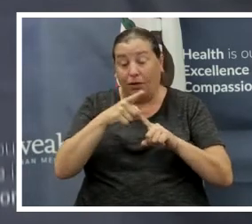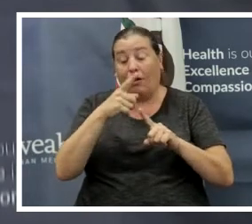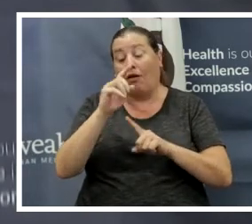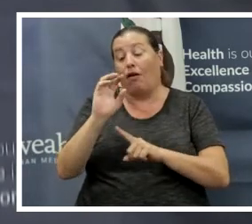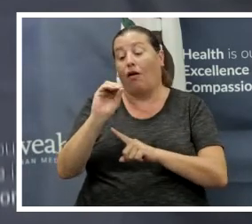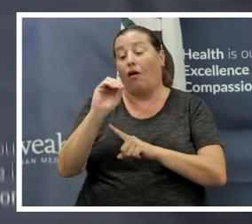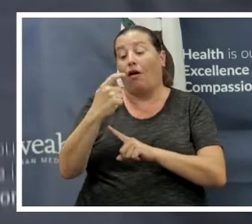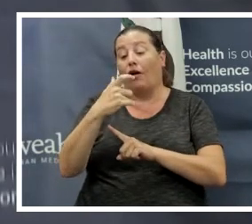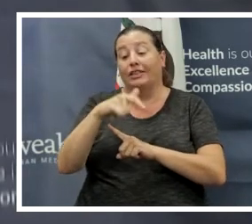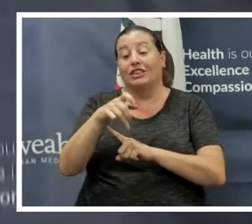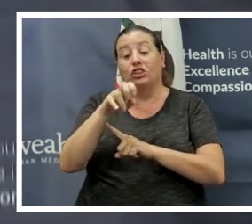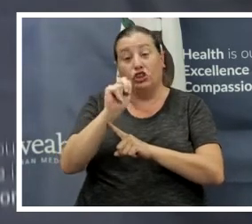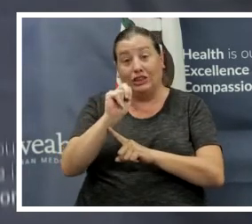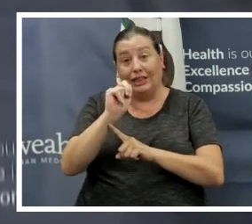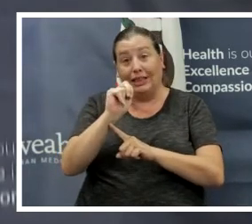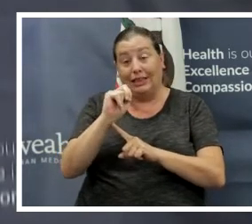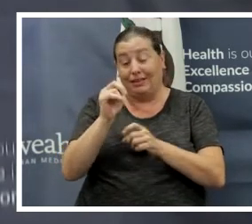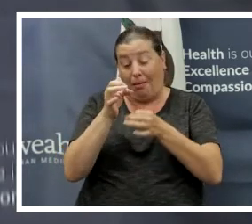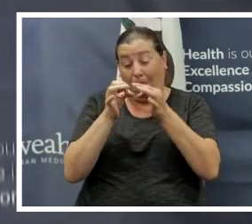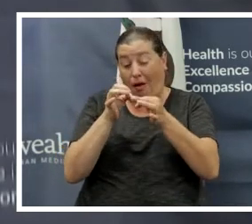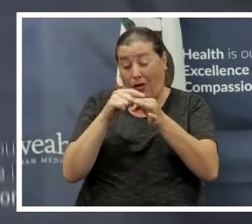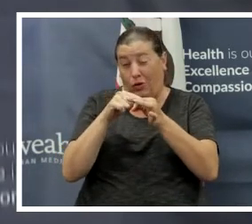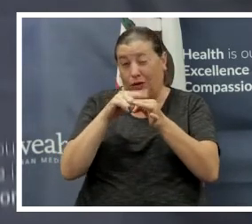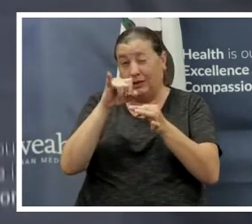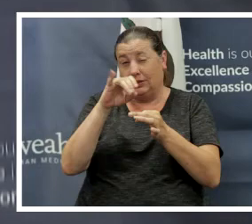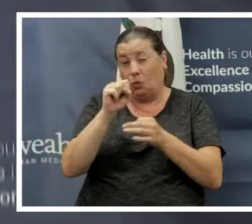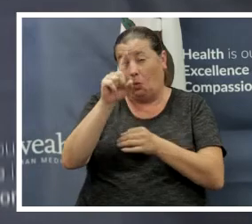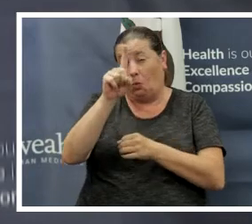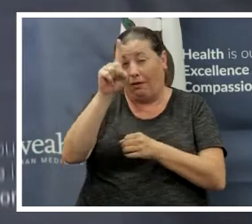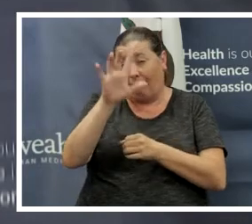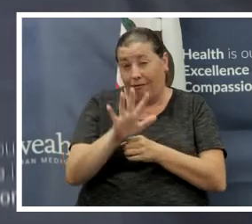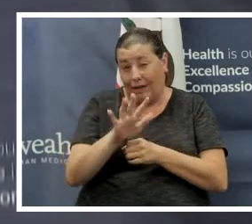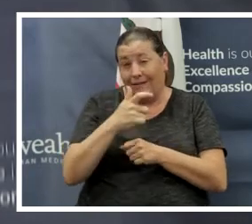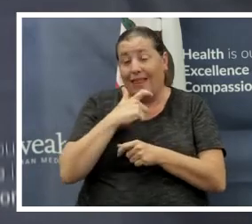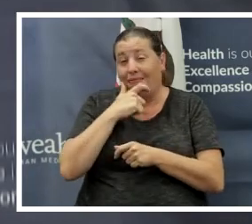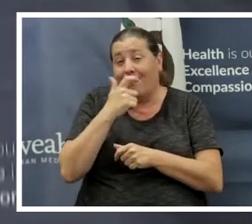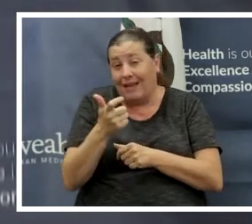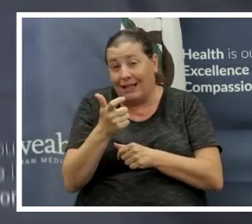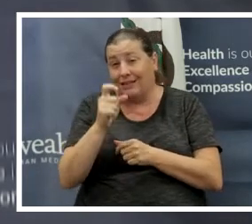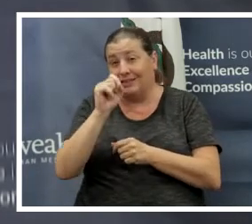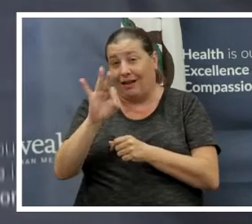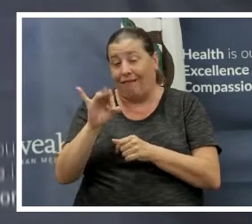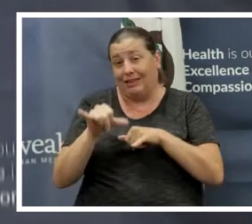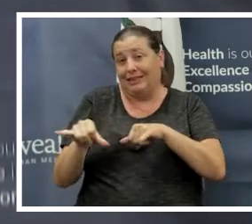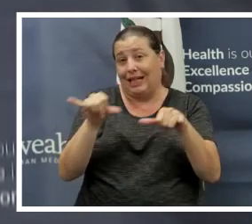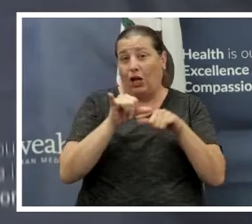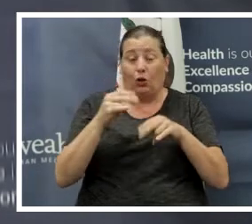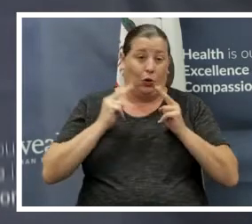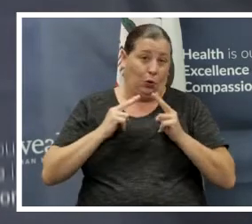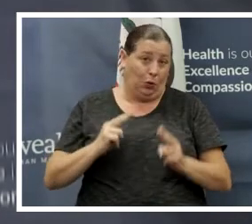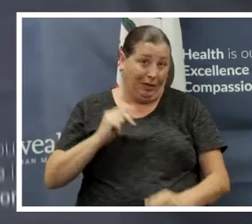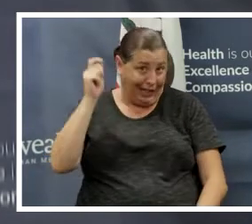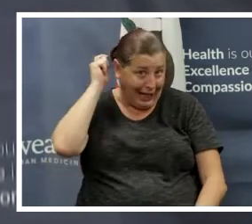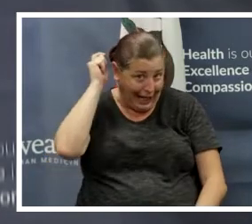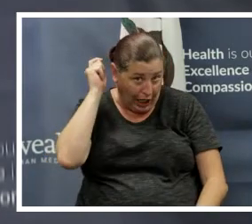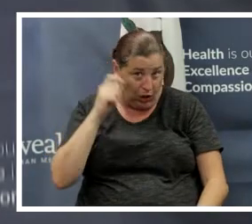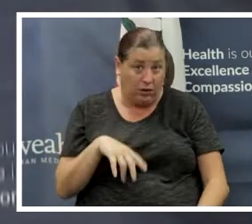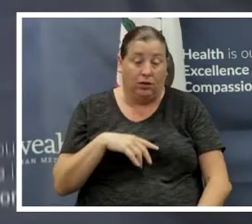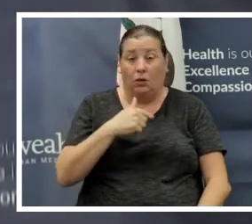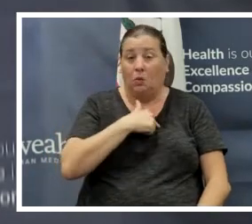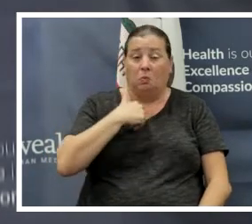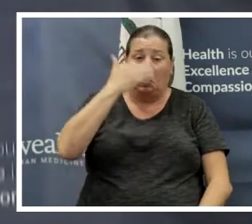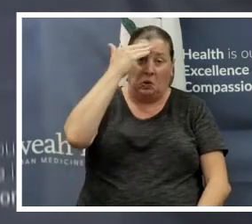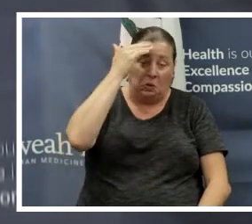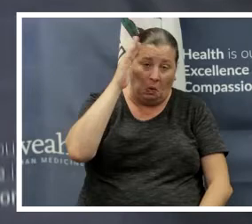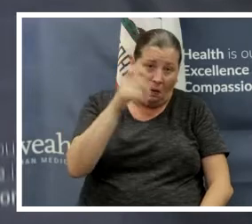in a comparison of size, it's 1/5 the thickness of a standard human hair. Now, the human hair, we know the thickness of it. We've